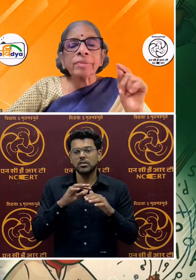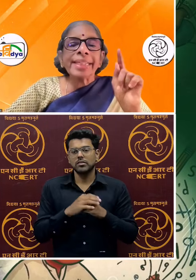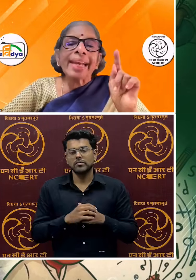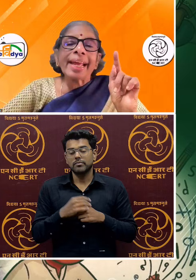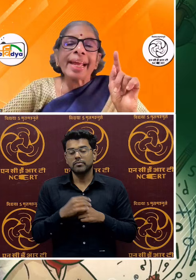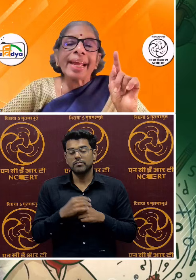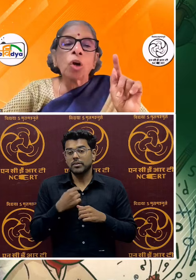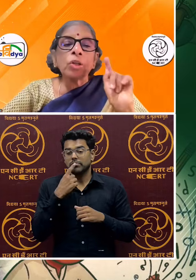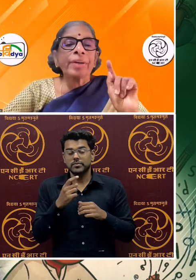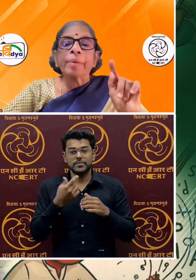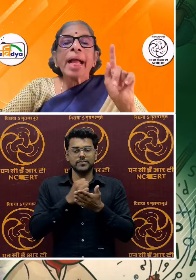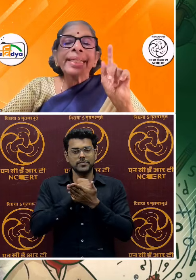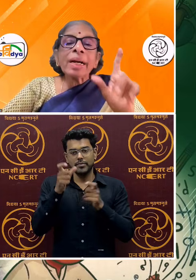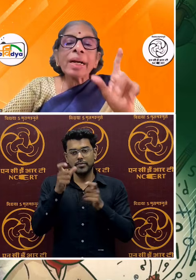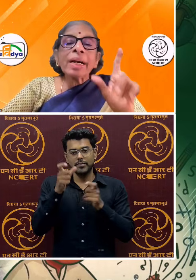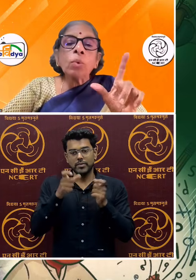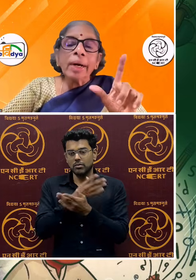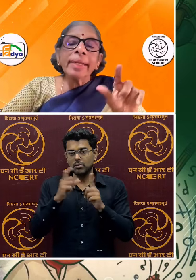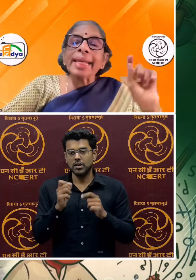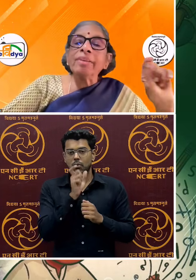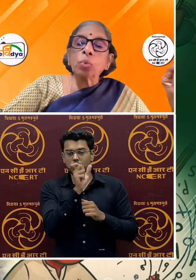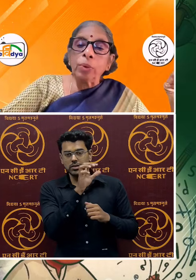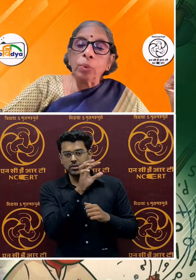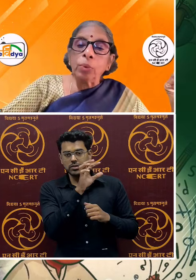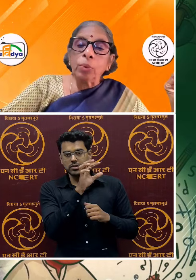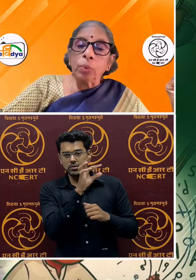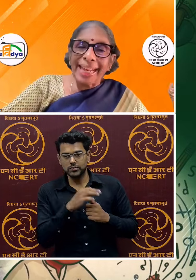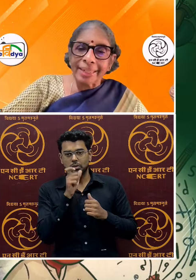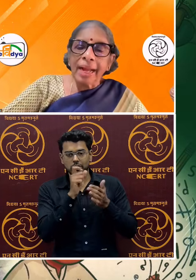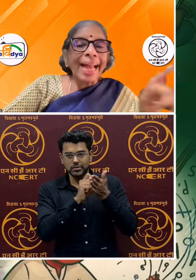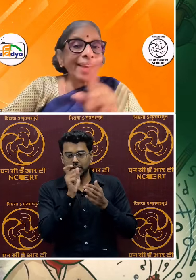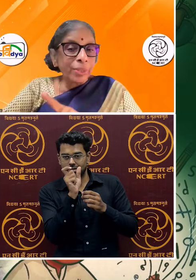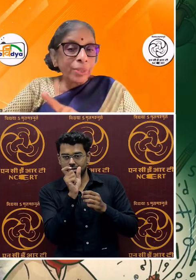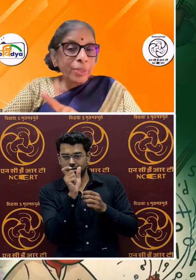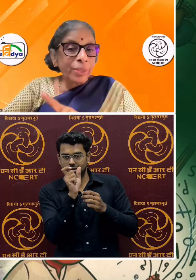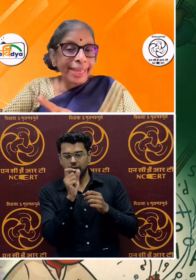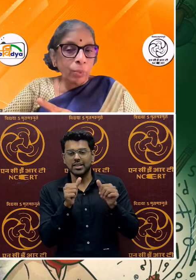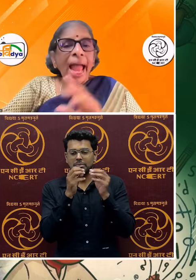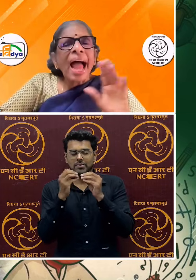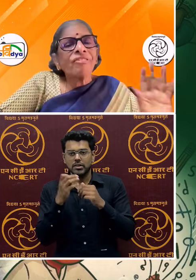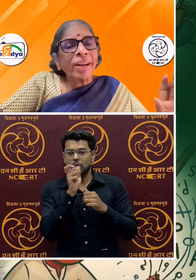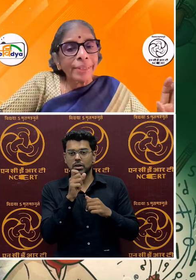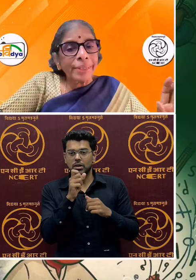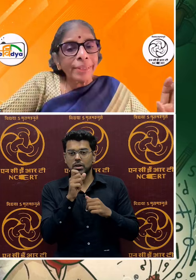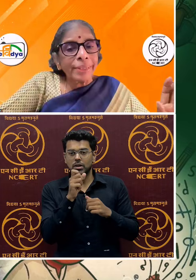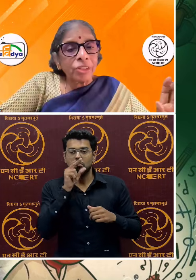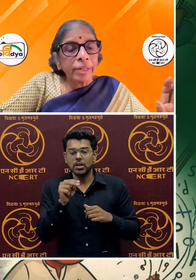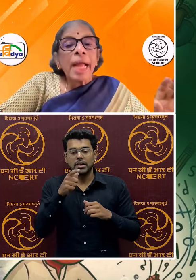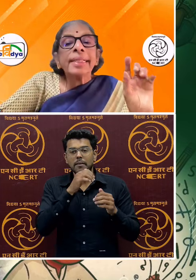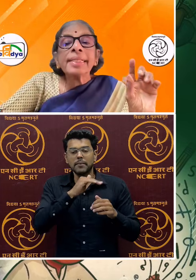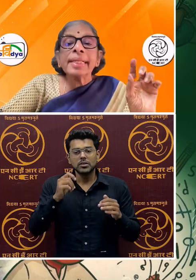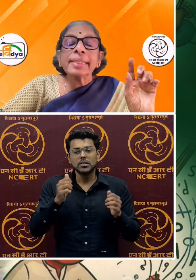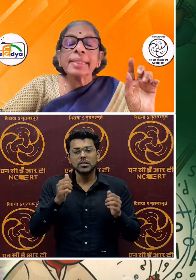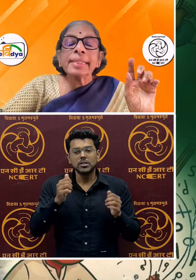There's one activity I'd like you all to try. Take a word and leave out one letter and try to say the word. Have fun with the